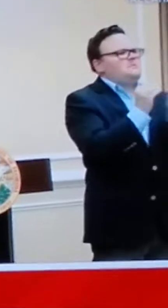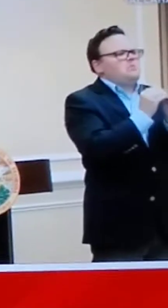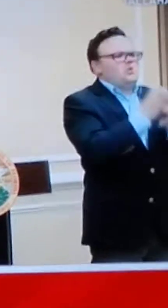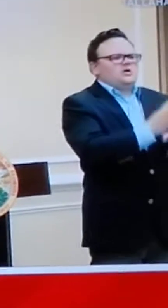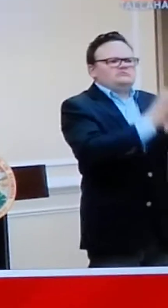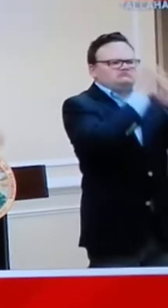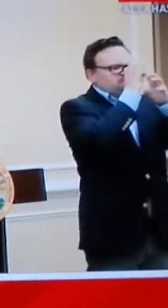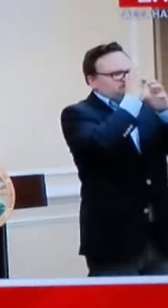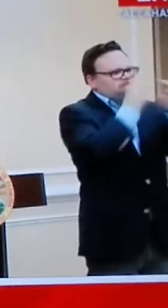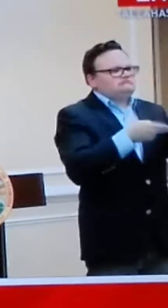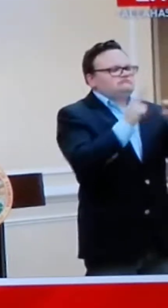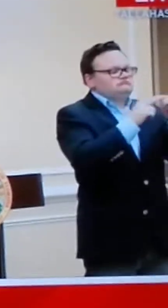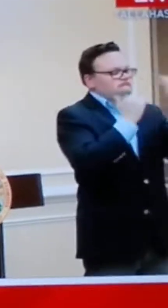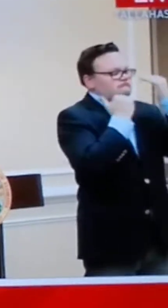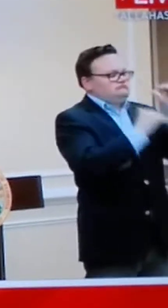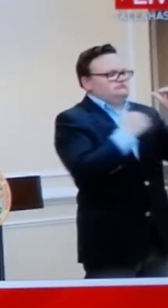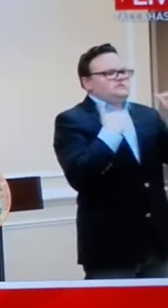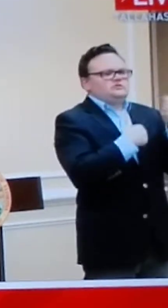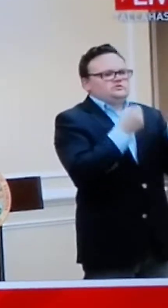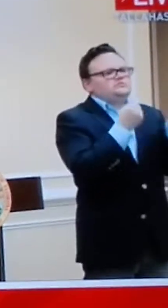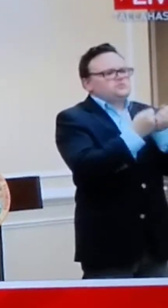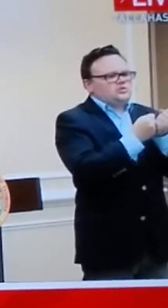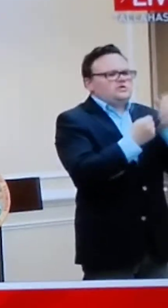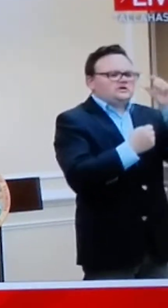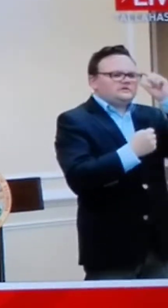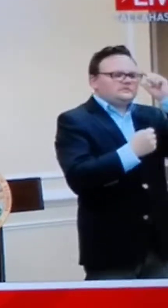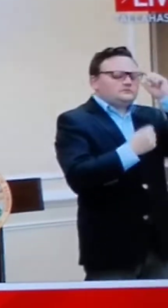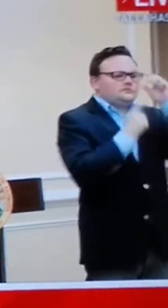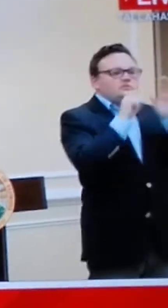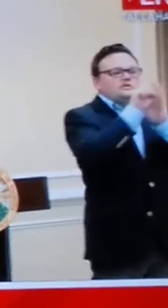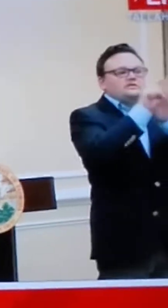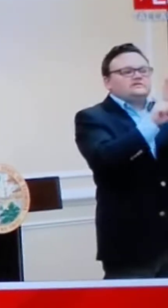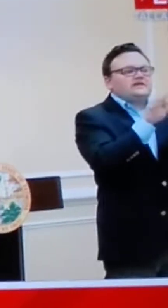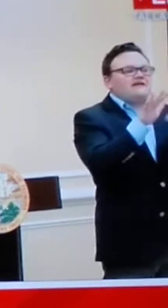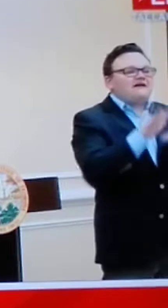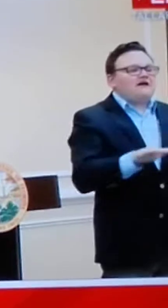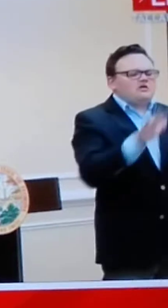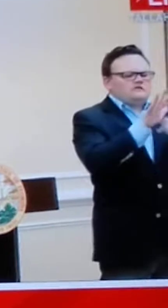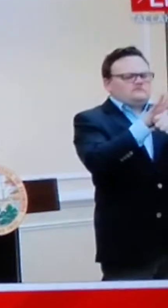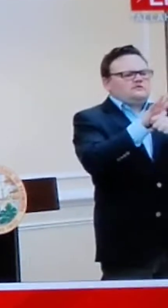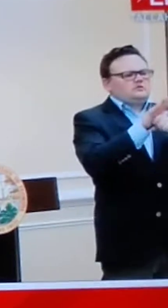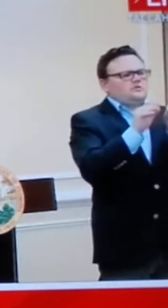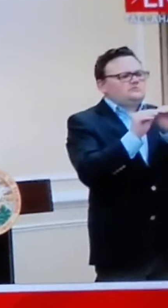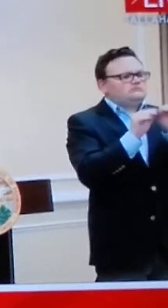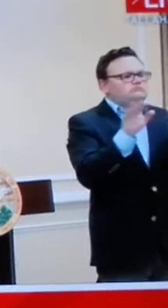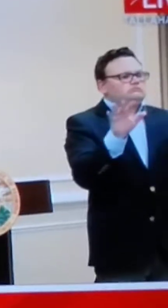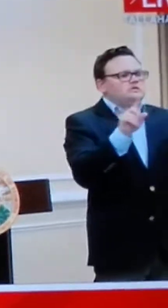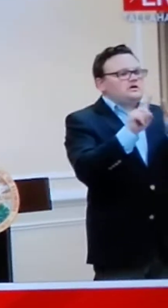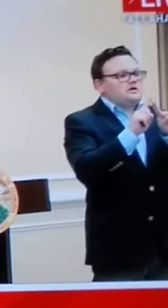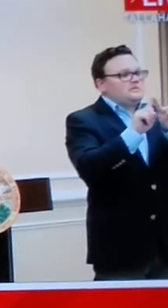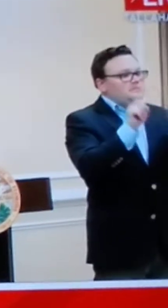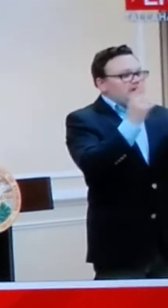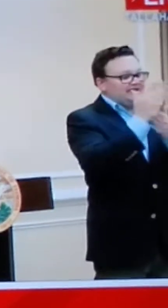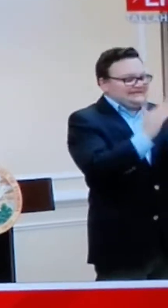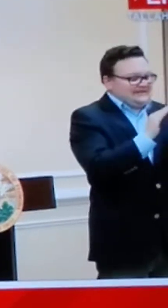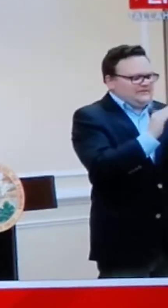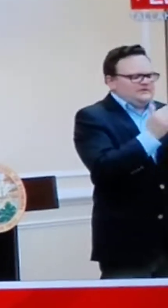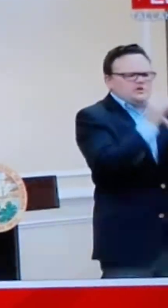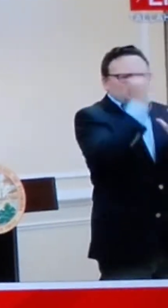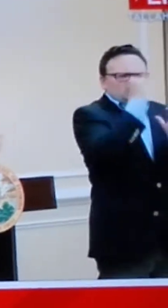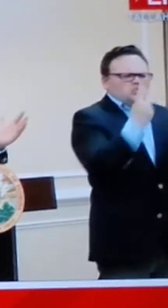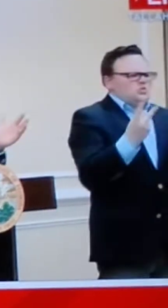think this is a virus that is affecting the whole state, but I think it affects different communities differently. The response may not always be the same on